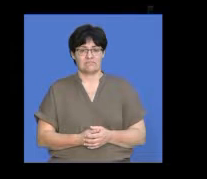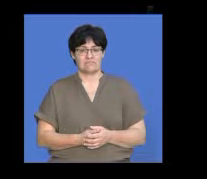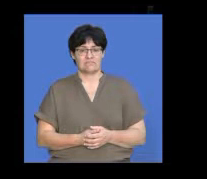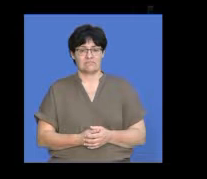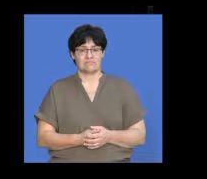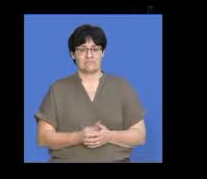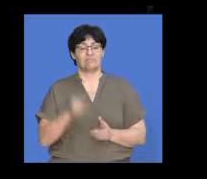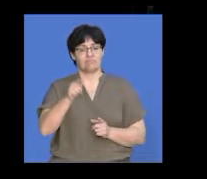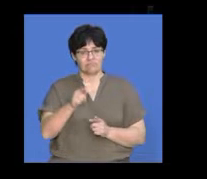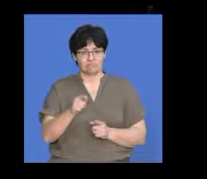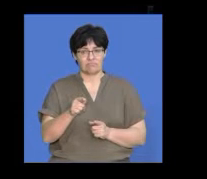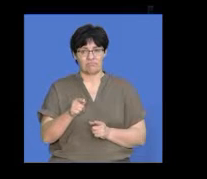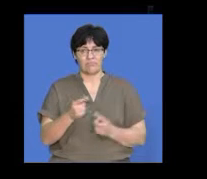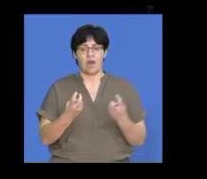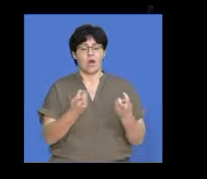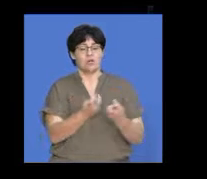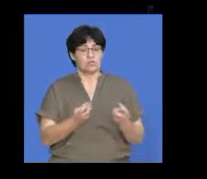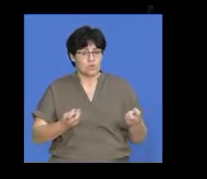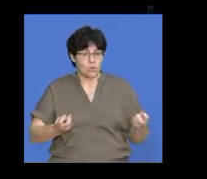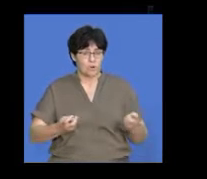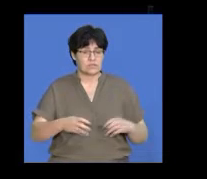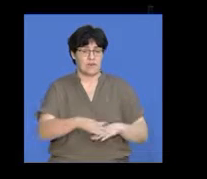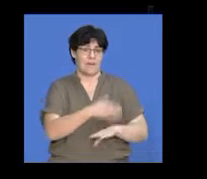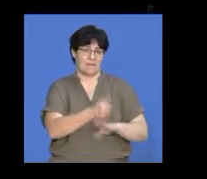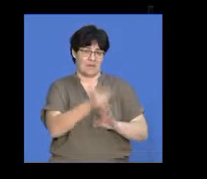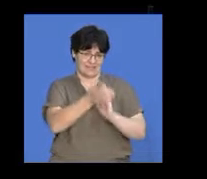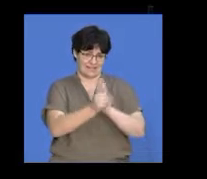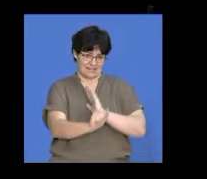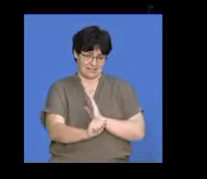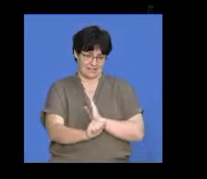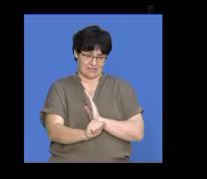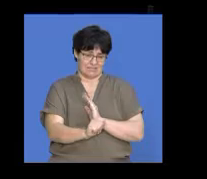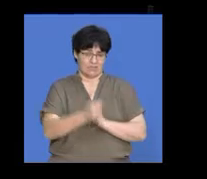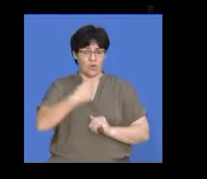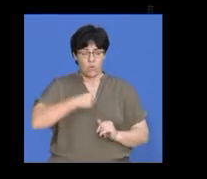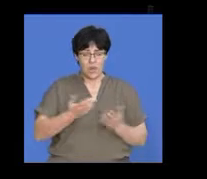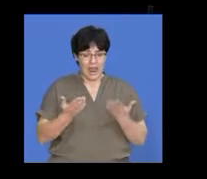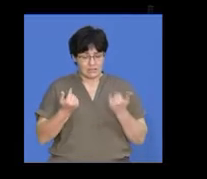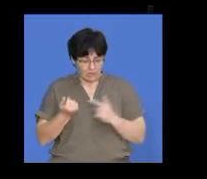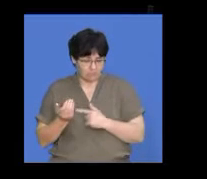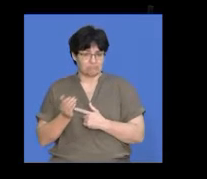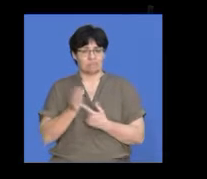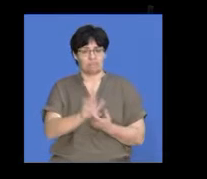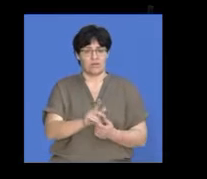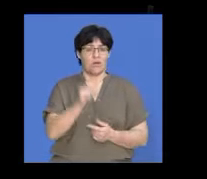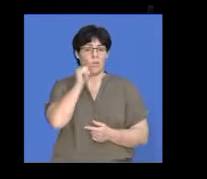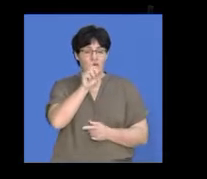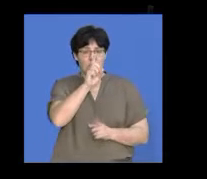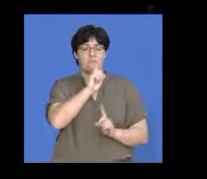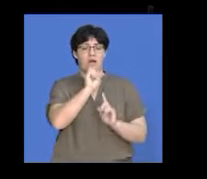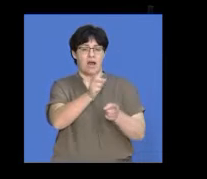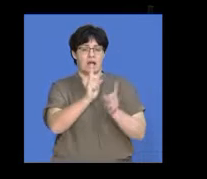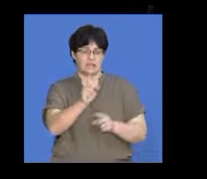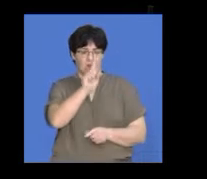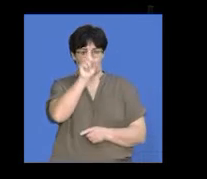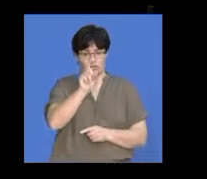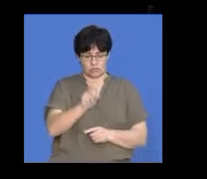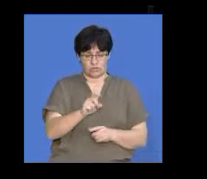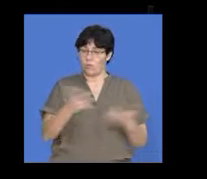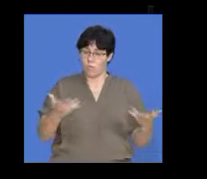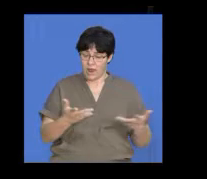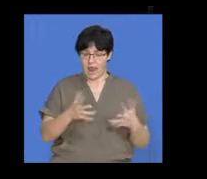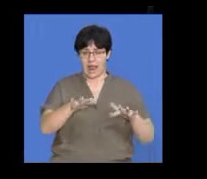these are the source-based skills that you will be expected to display when you're answering questions in the